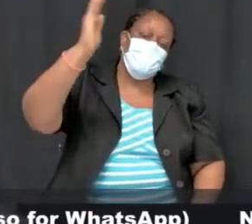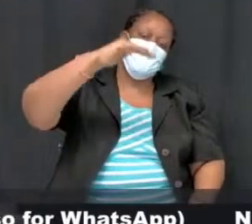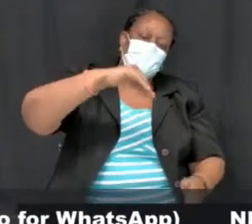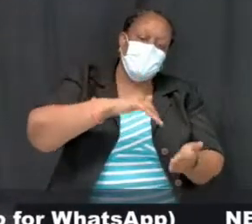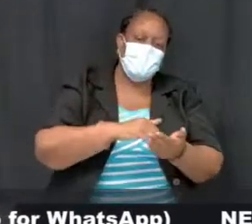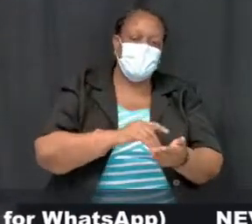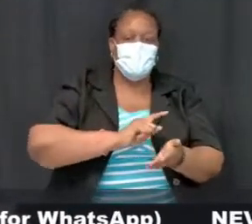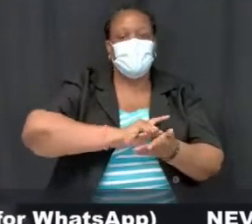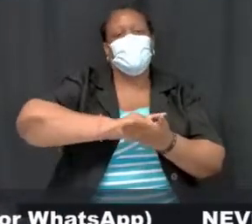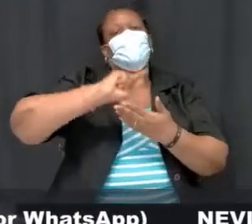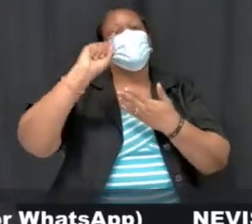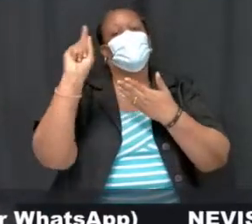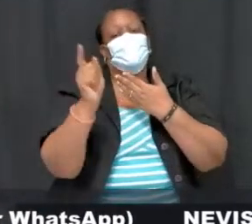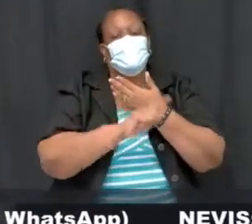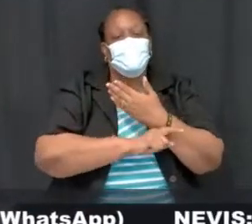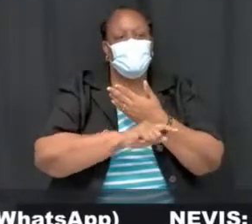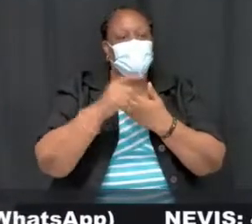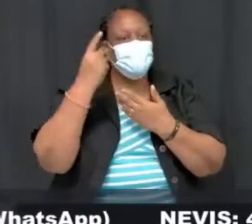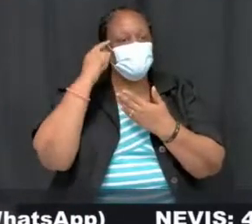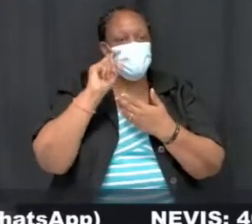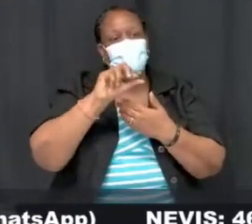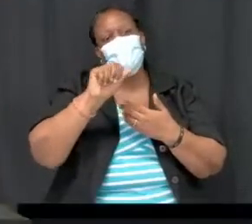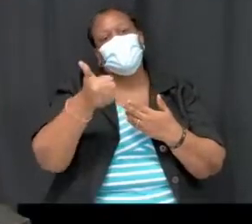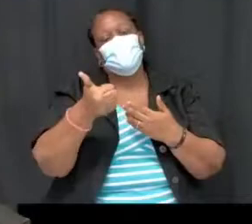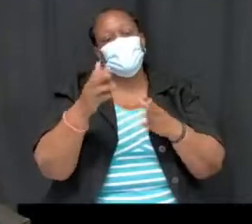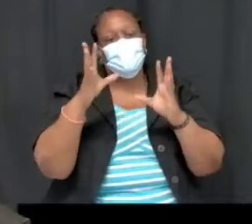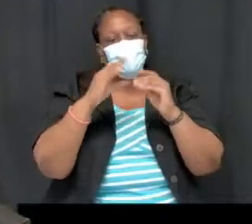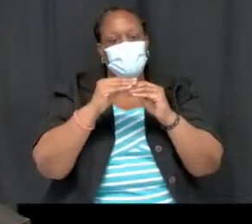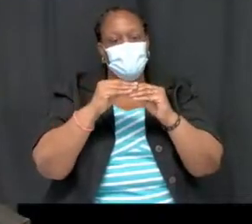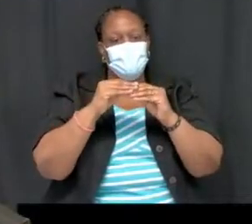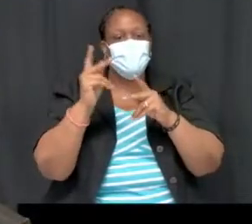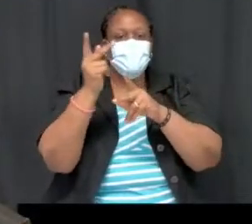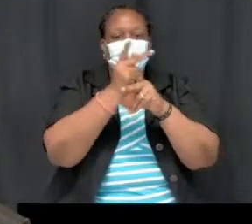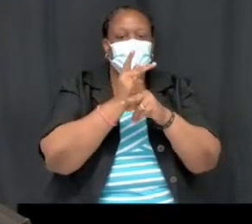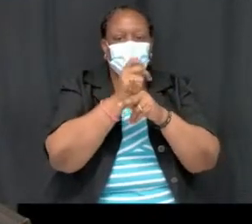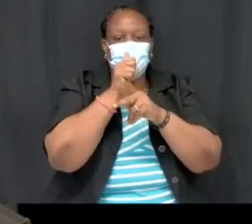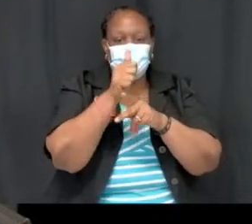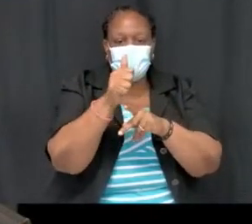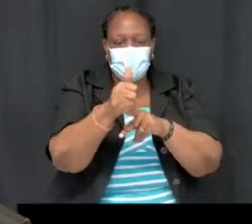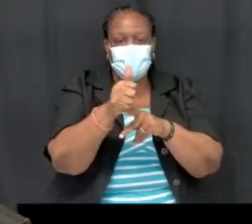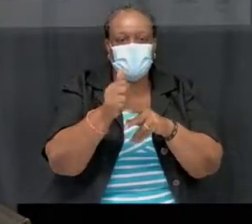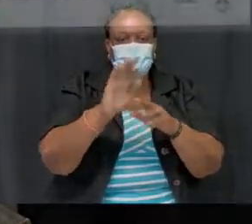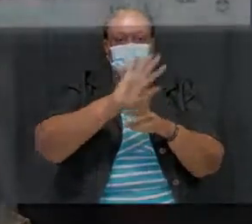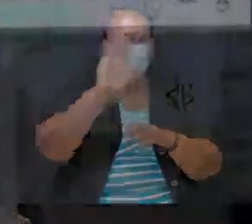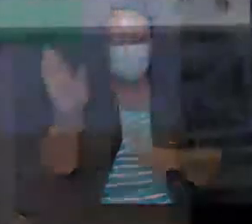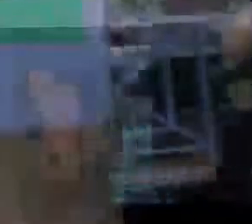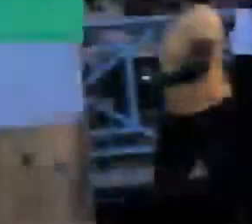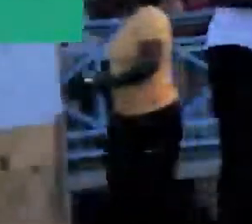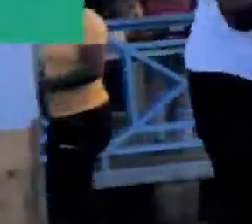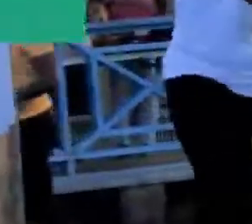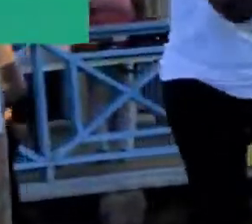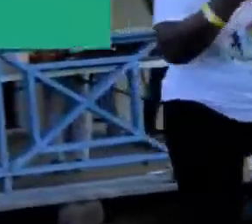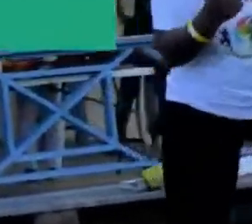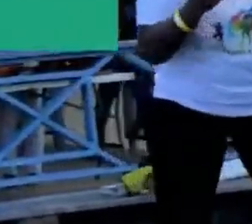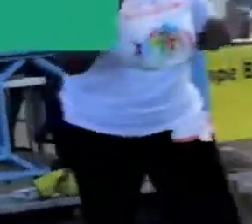another press briefing. Until then, take good care. I am Les Roy Williams.